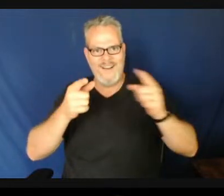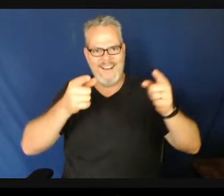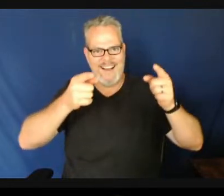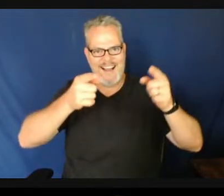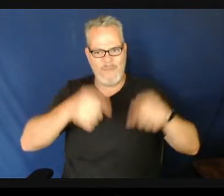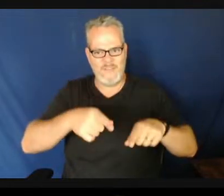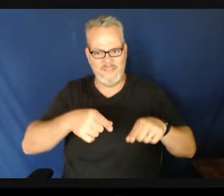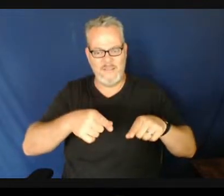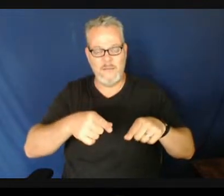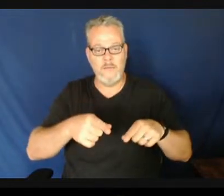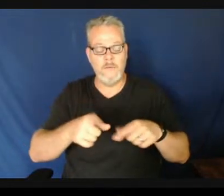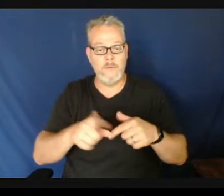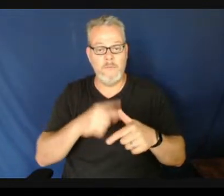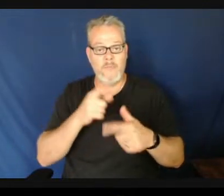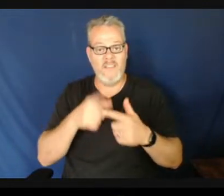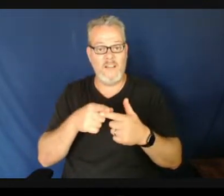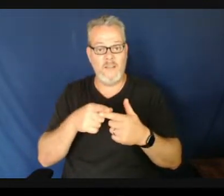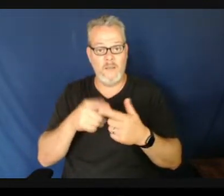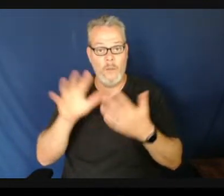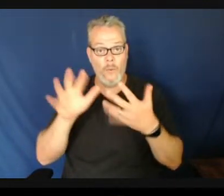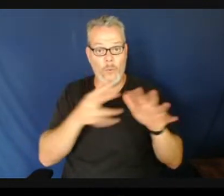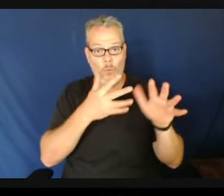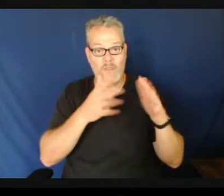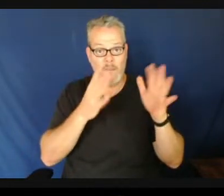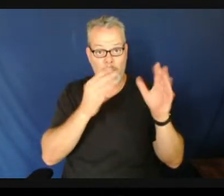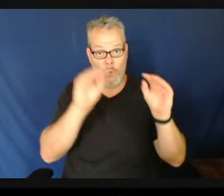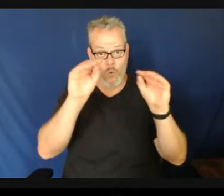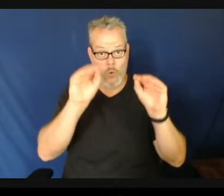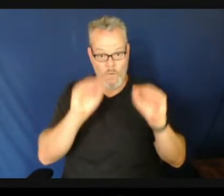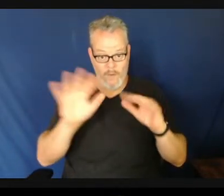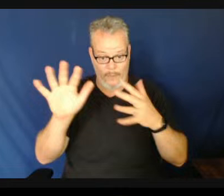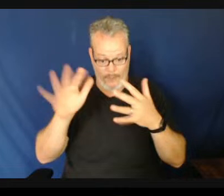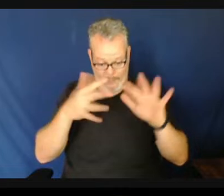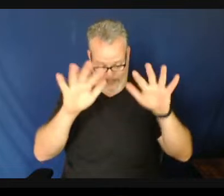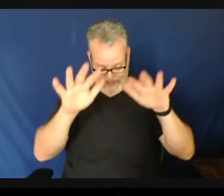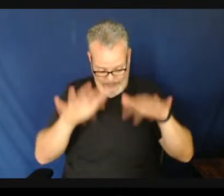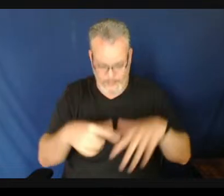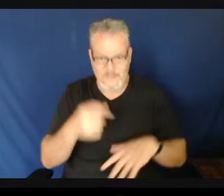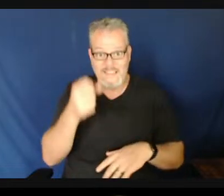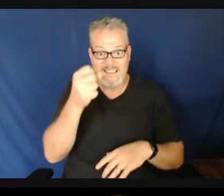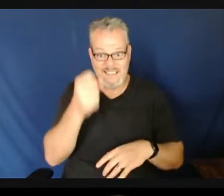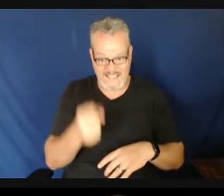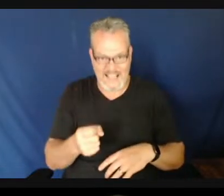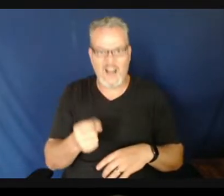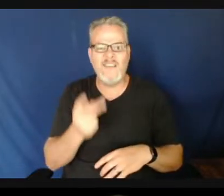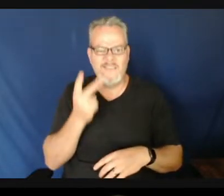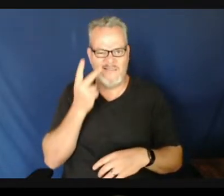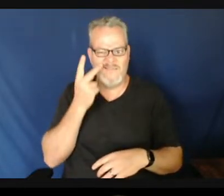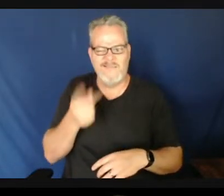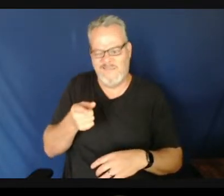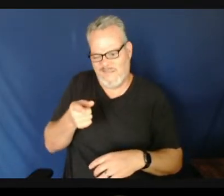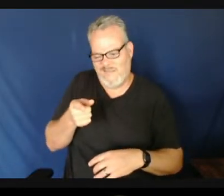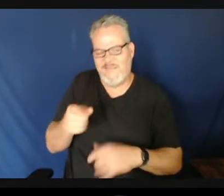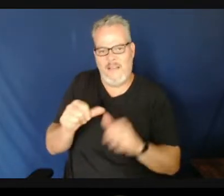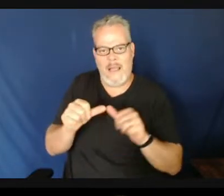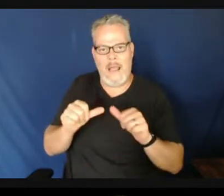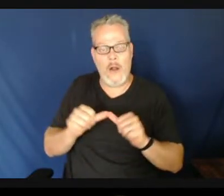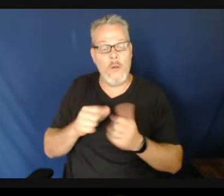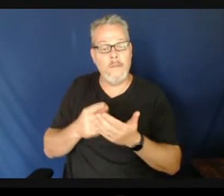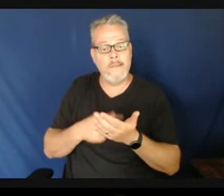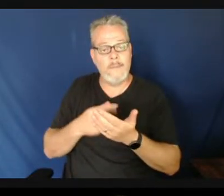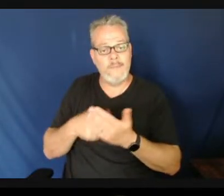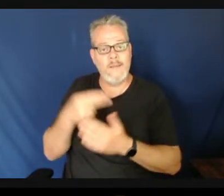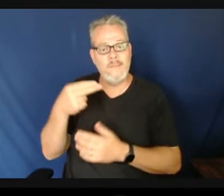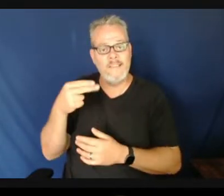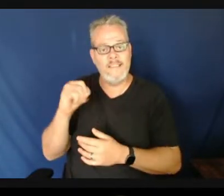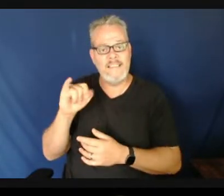But then when the winds shift to the south, then we can see it flooded into the saddle area or occasionally into Hilo or North Hilo